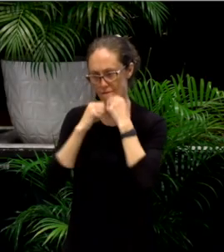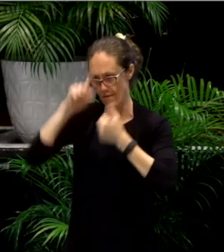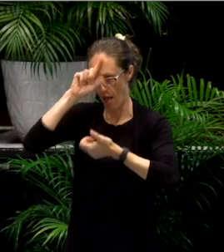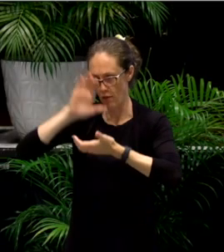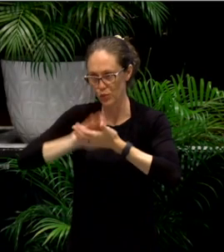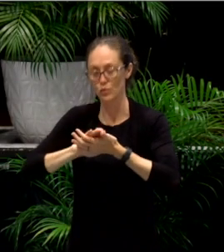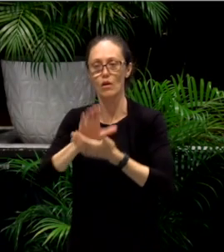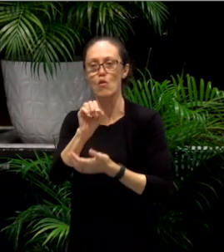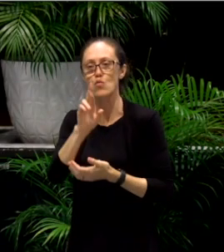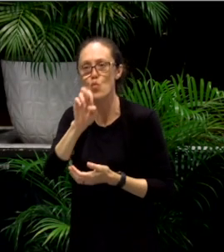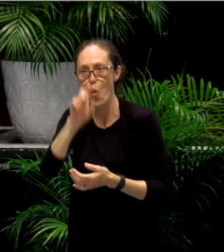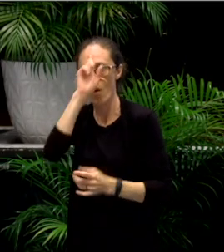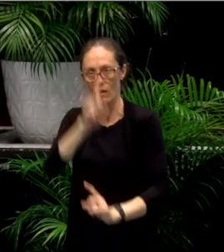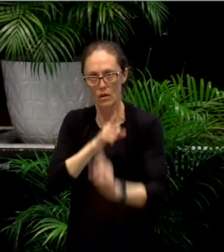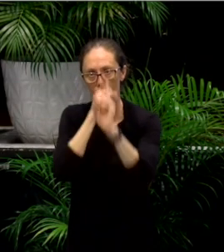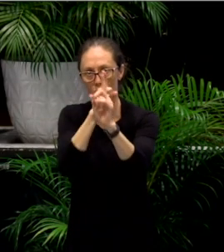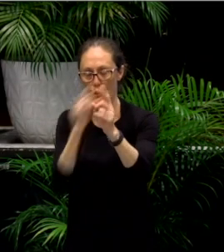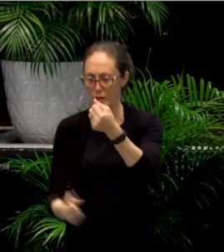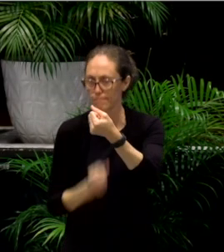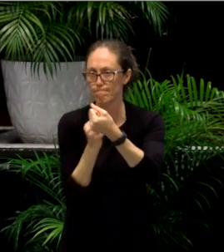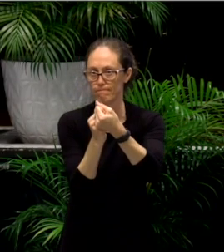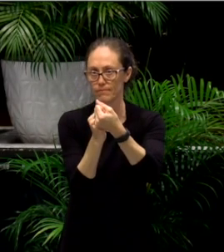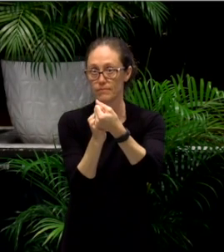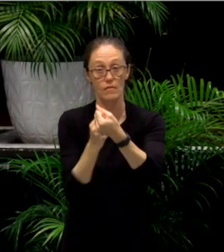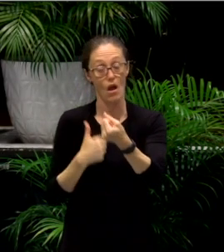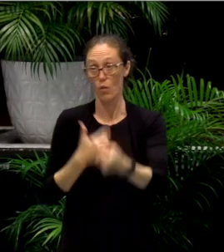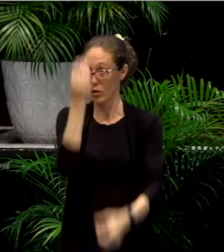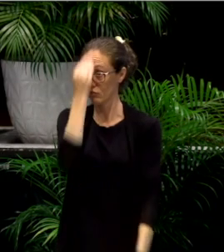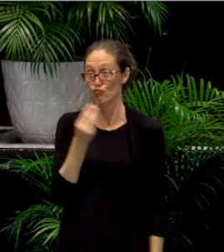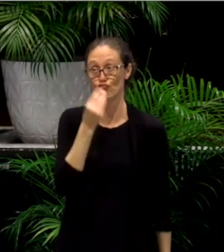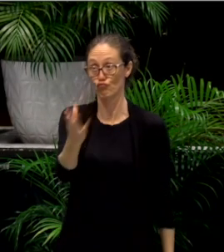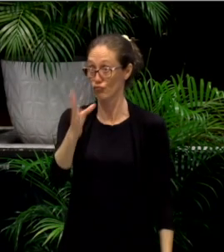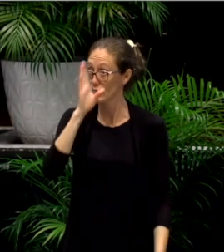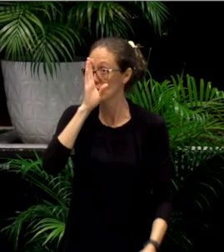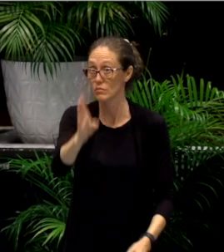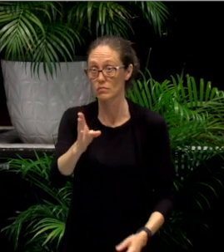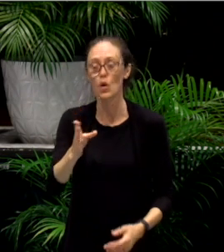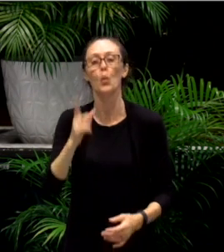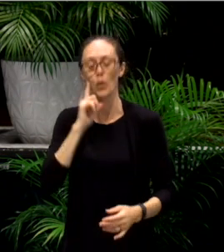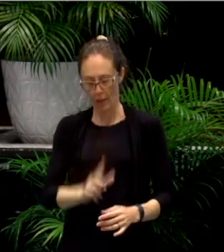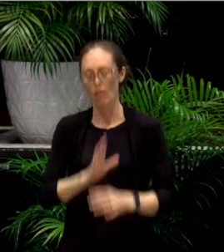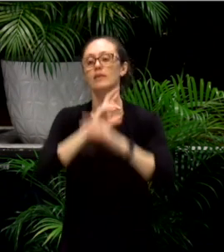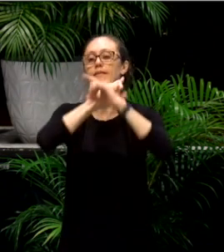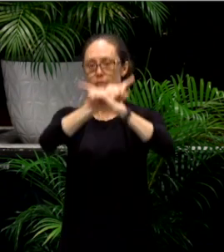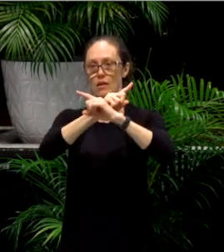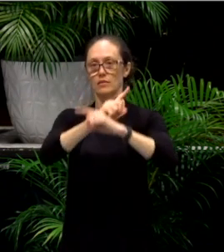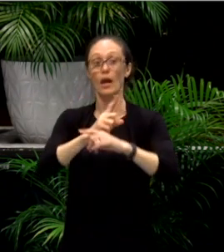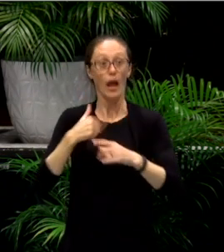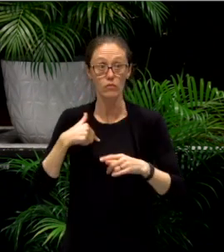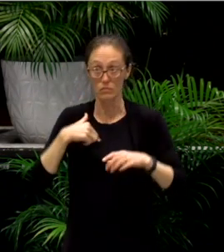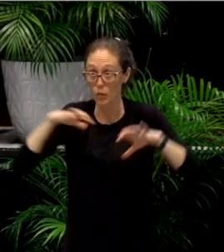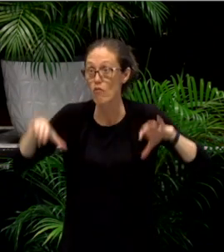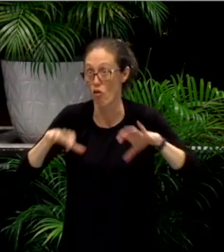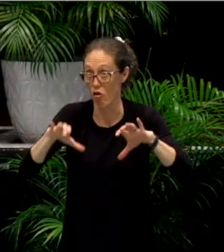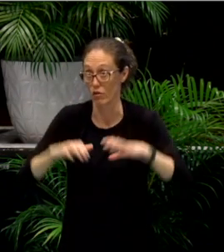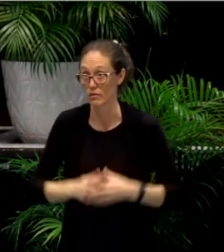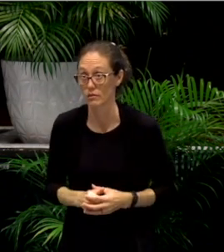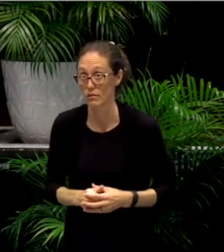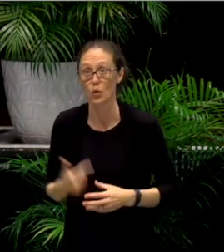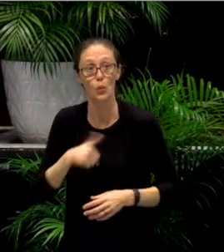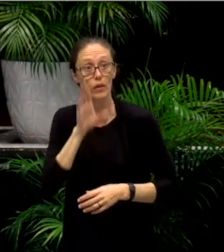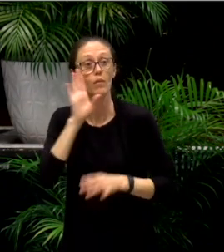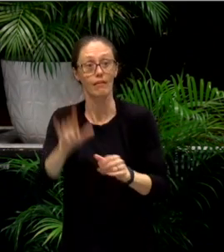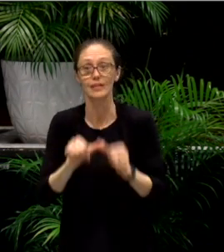that we stand for, let me say unequivocally, we will defend them, and we are defending them, and we